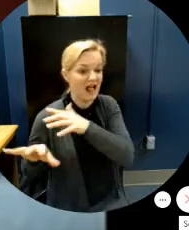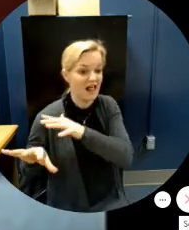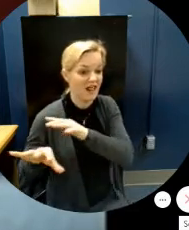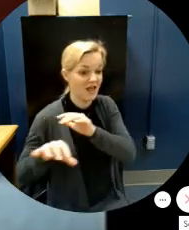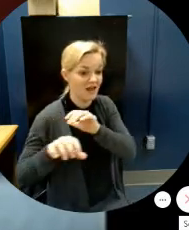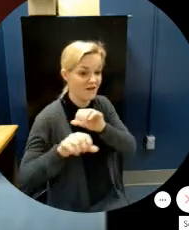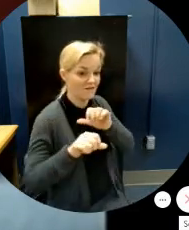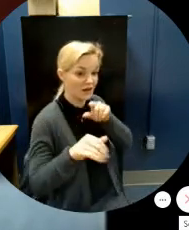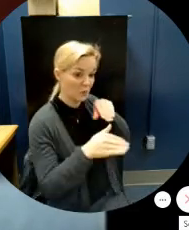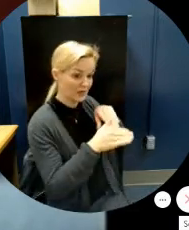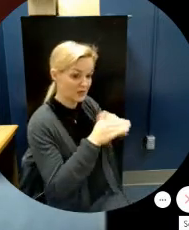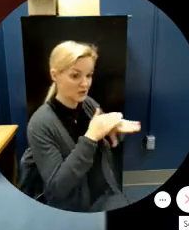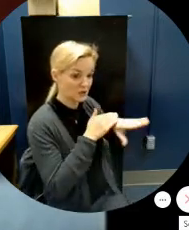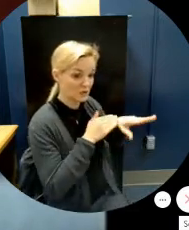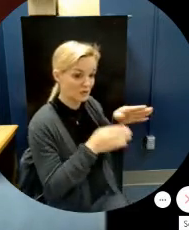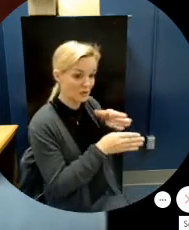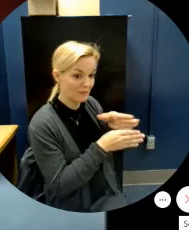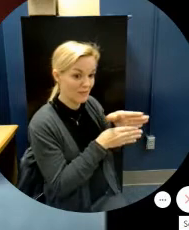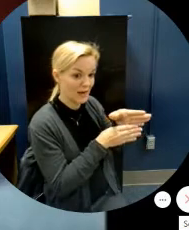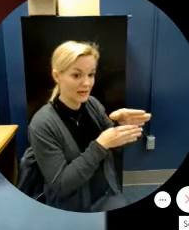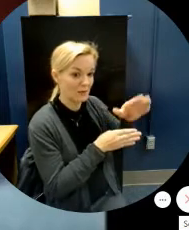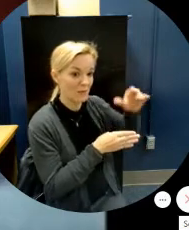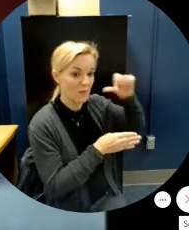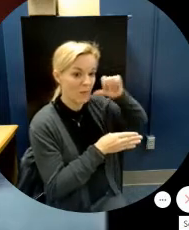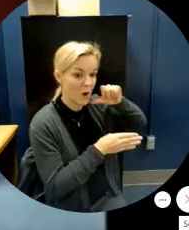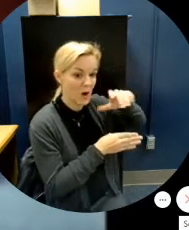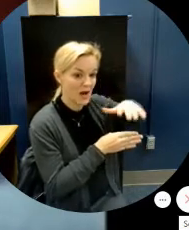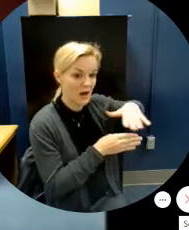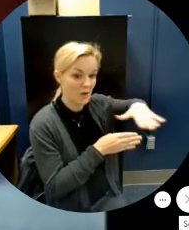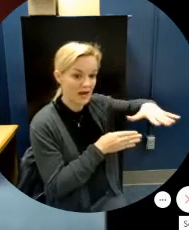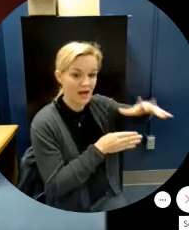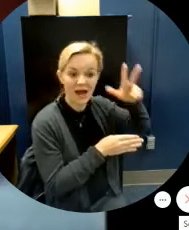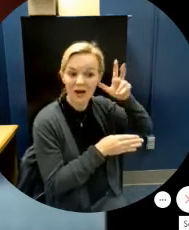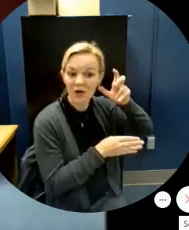into the bar, I heard people shouting, "That's him."